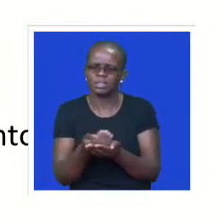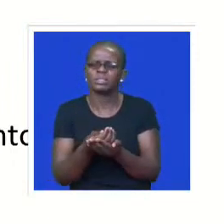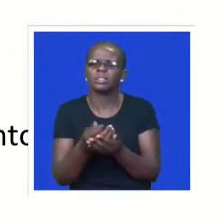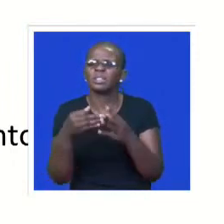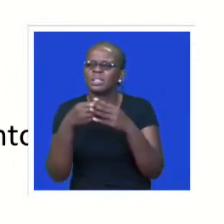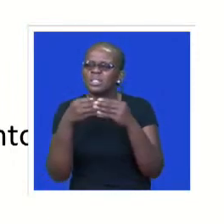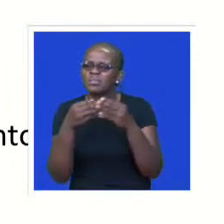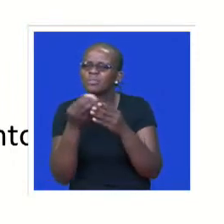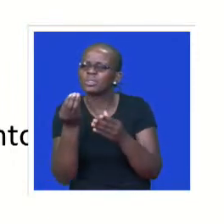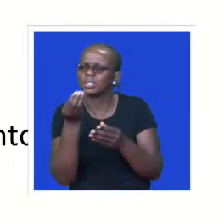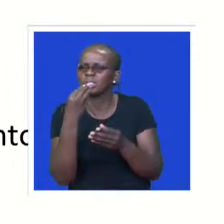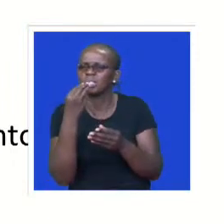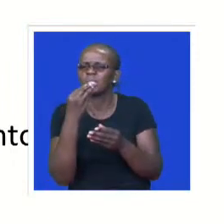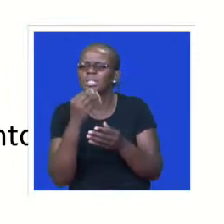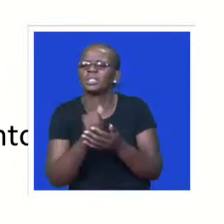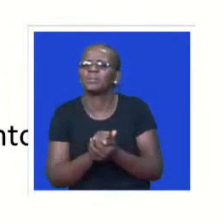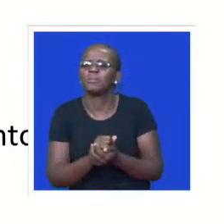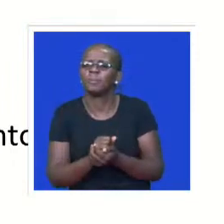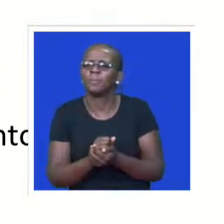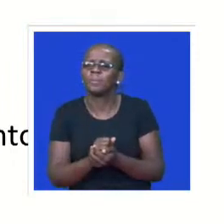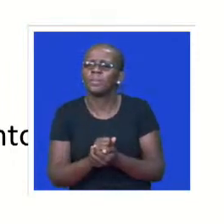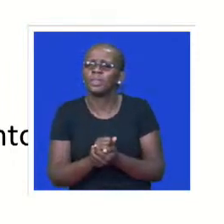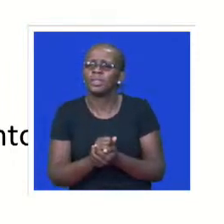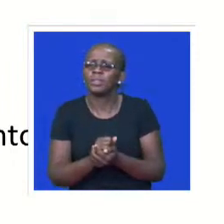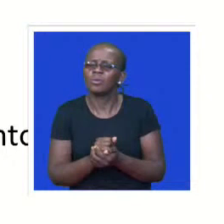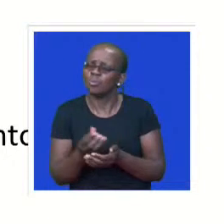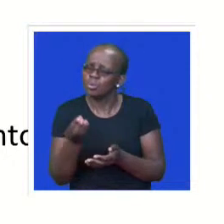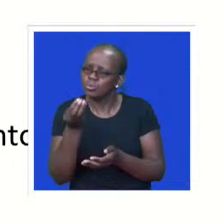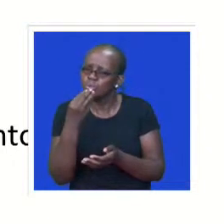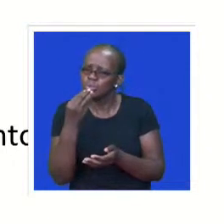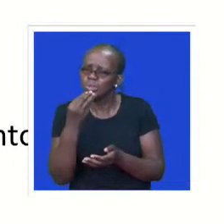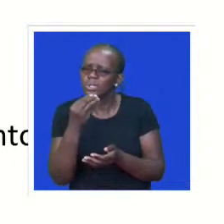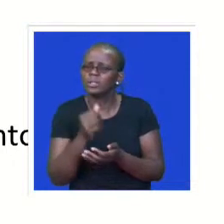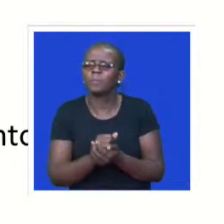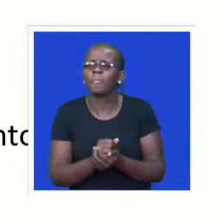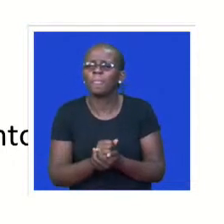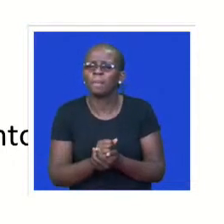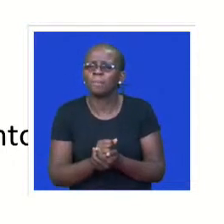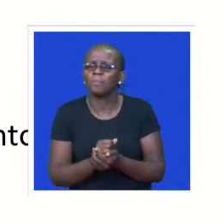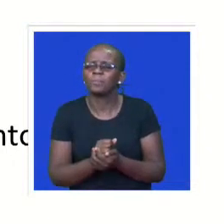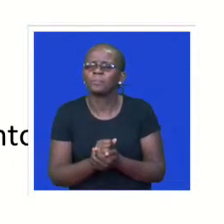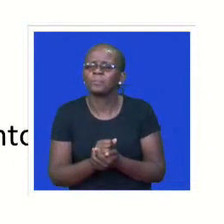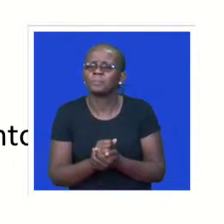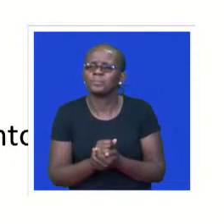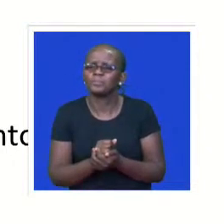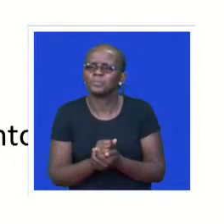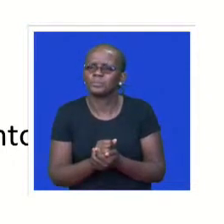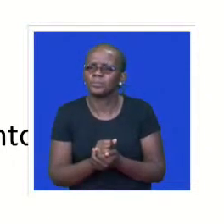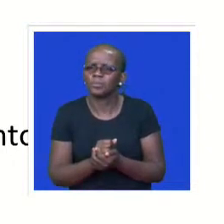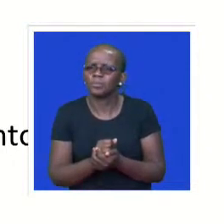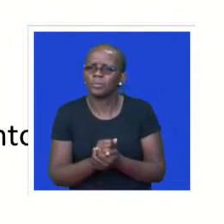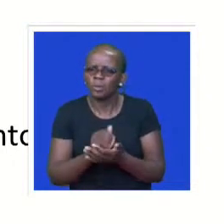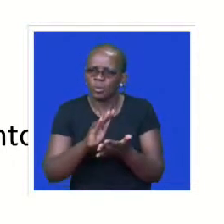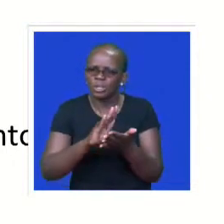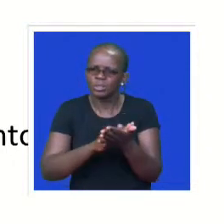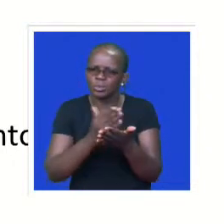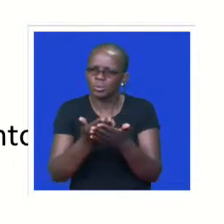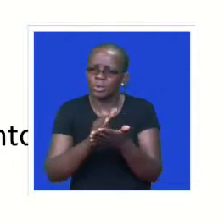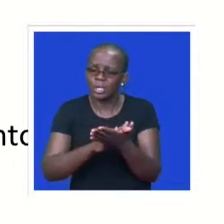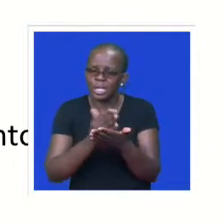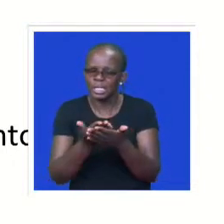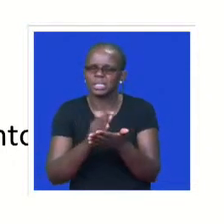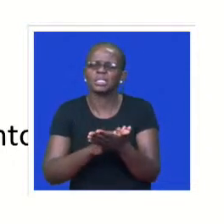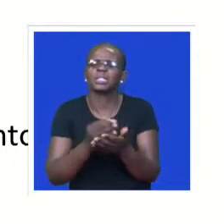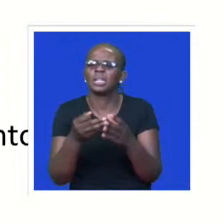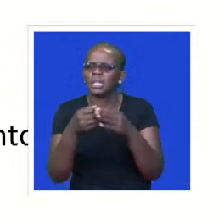fruit, and now Eve is quick to eat from it. And then she further shared some with her own husband.